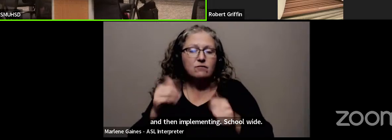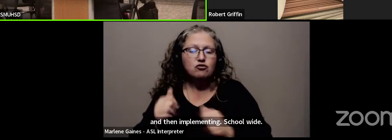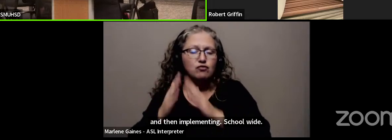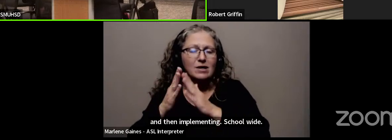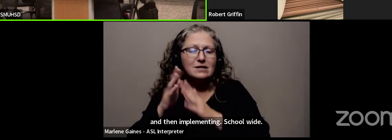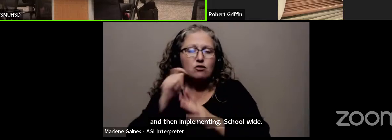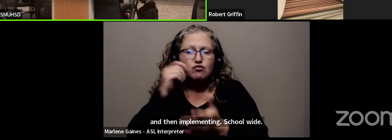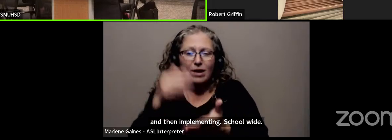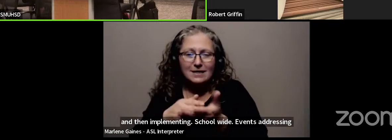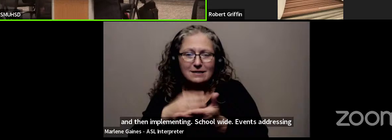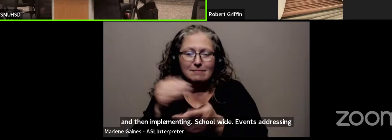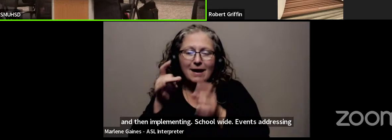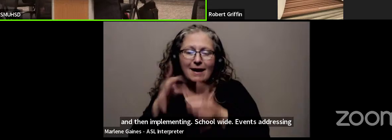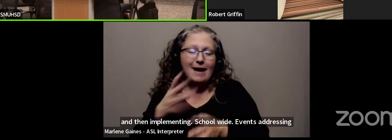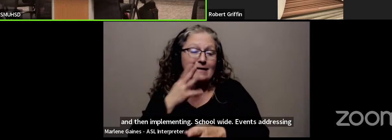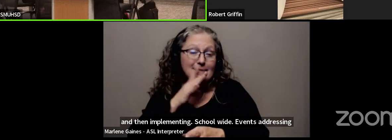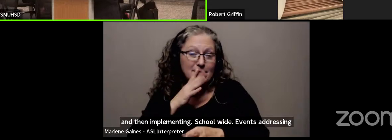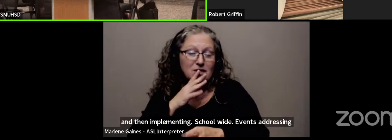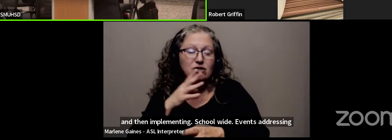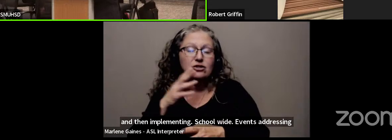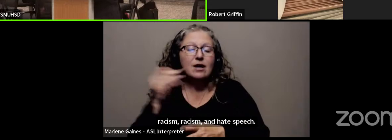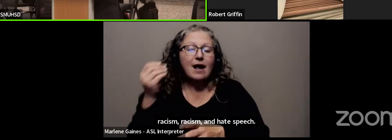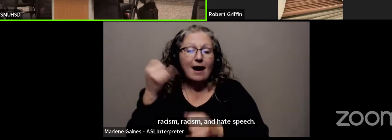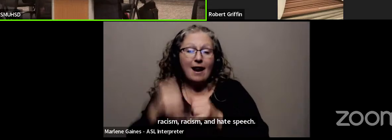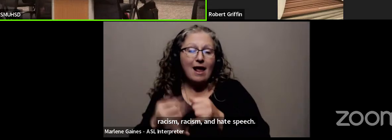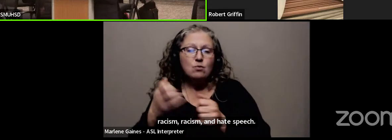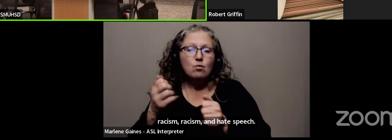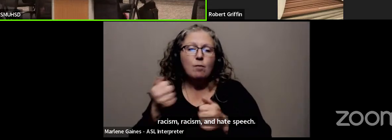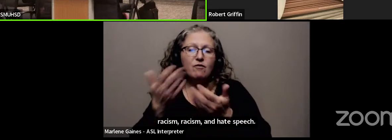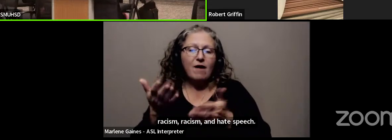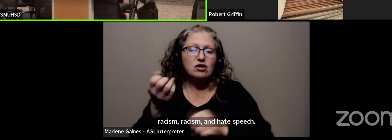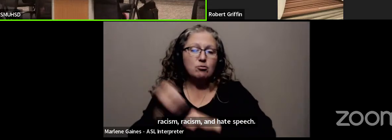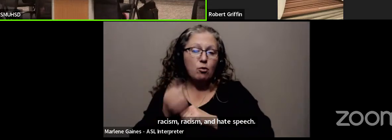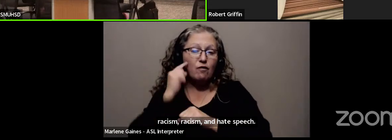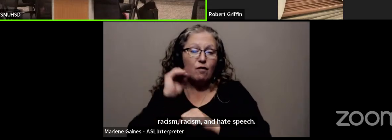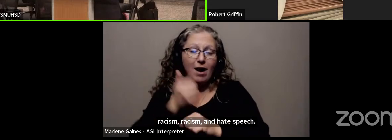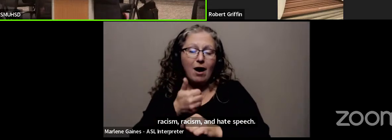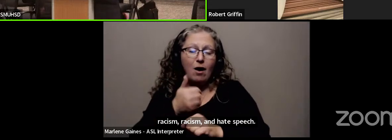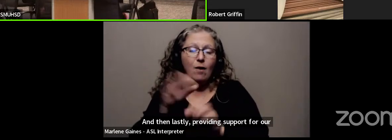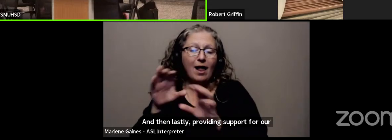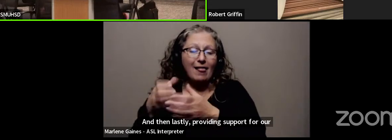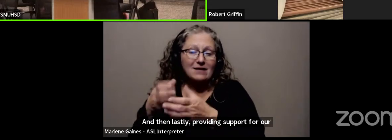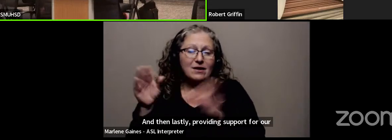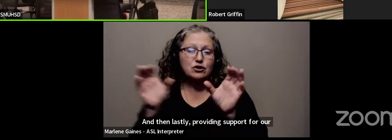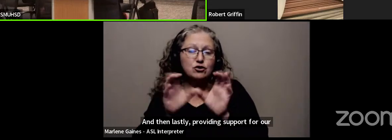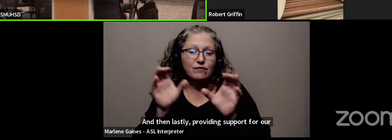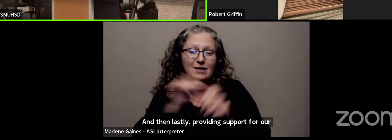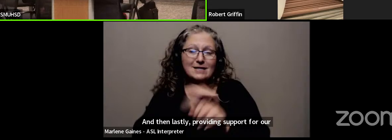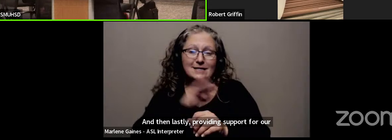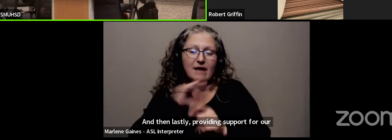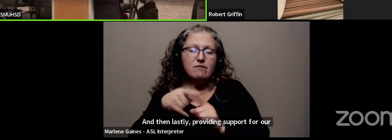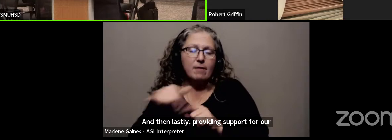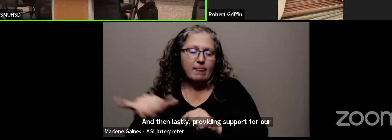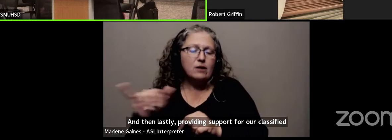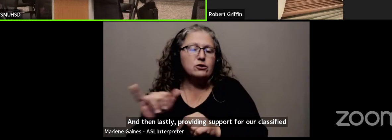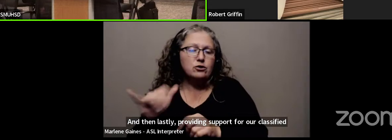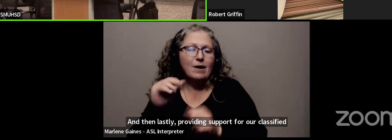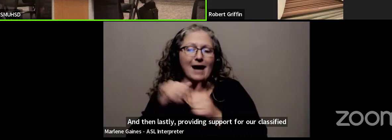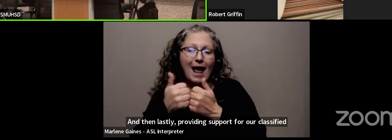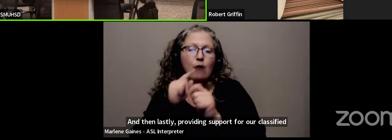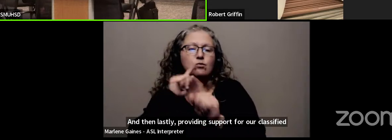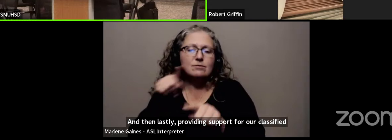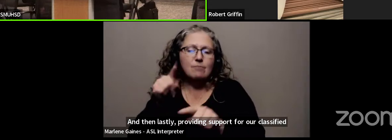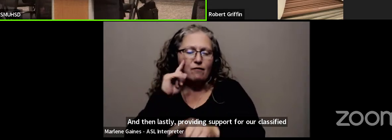addressing racism and hate speech. And then lastly, providing support for our classified and certificated staff regarding this as well and how to respond to